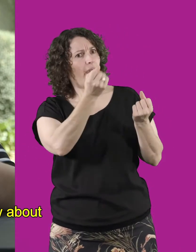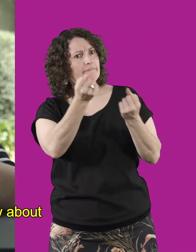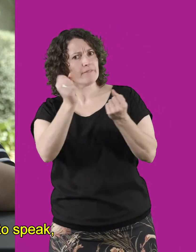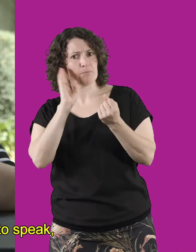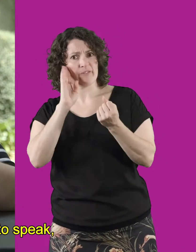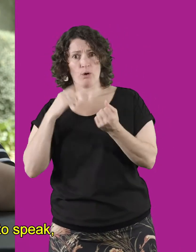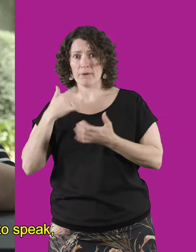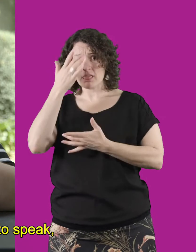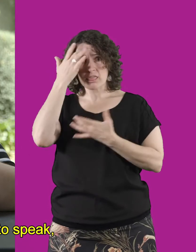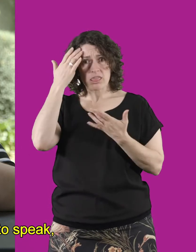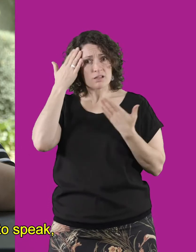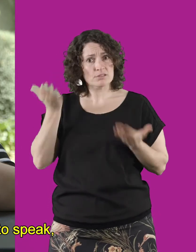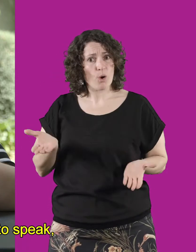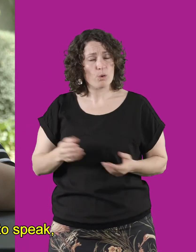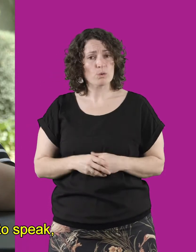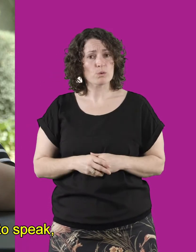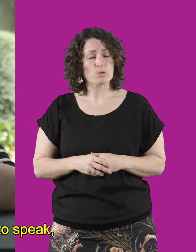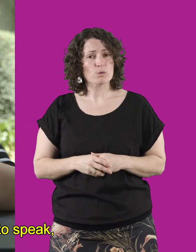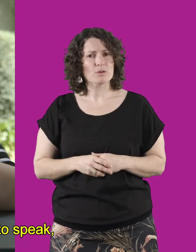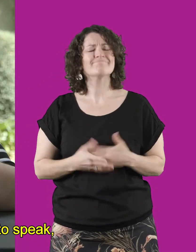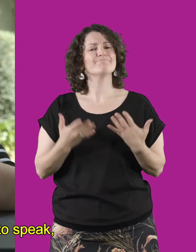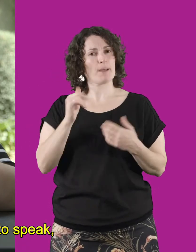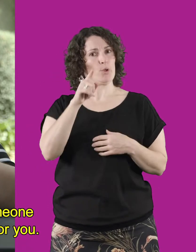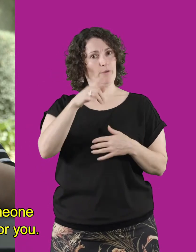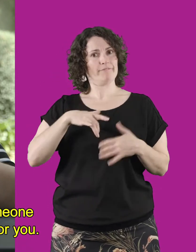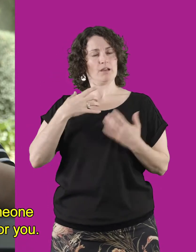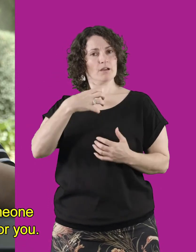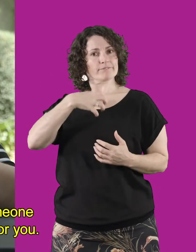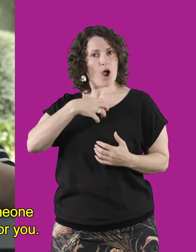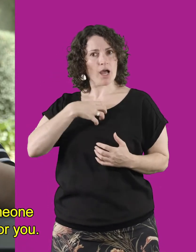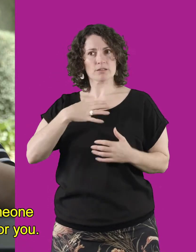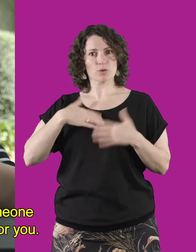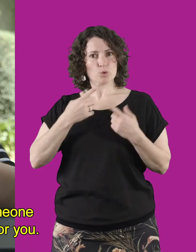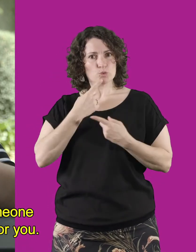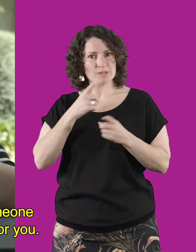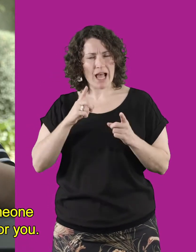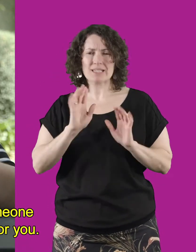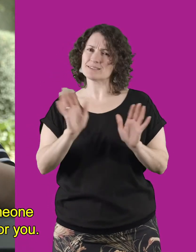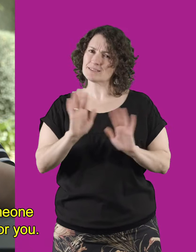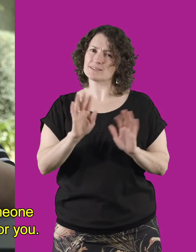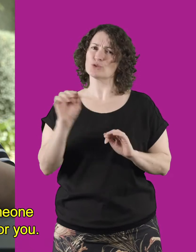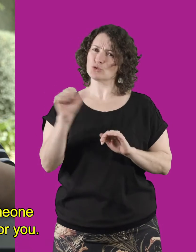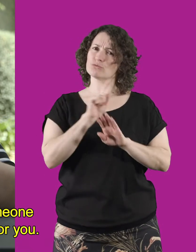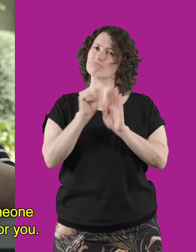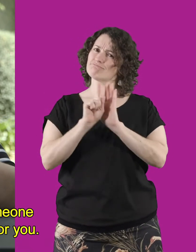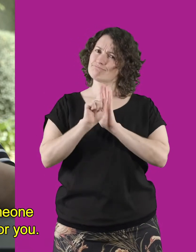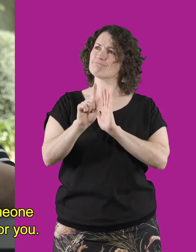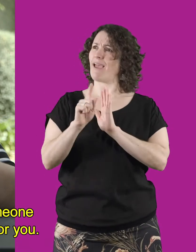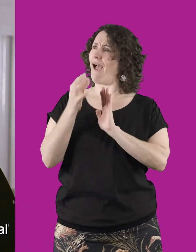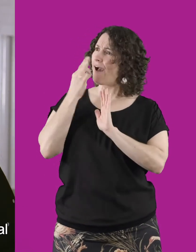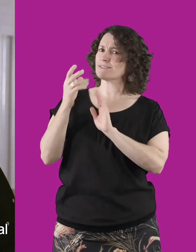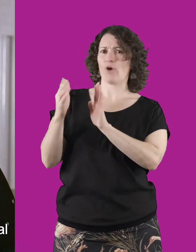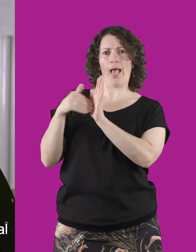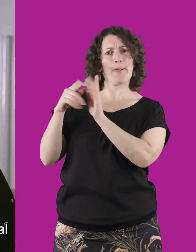before. So if you're afraid to speak, try and get someone to get the help for